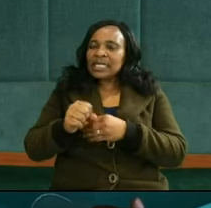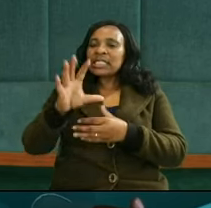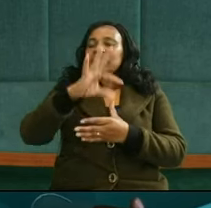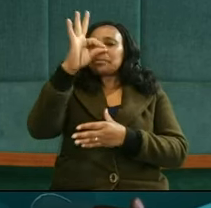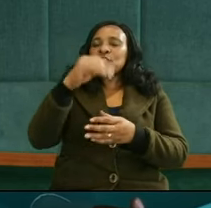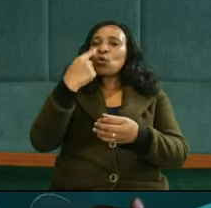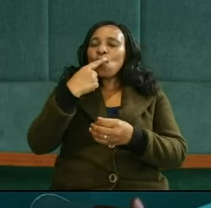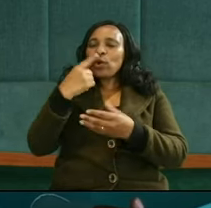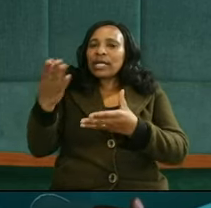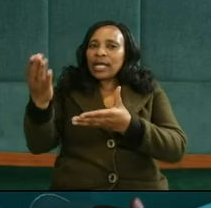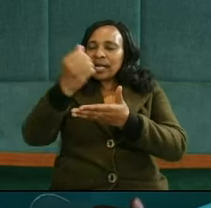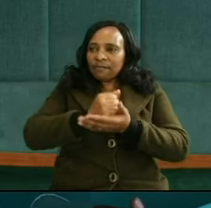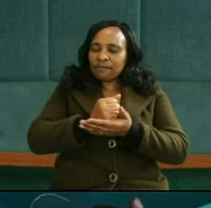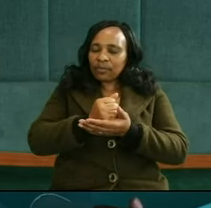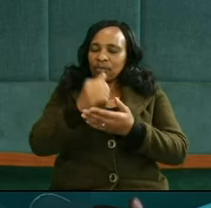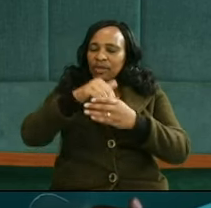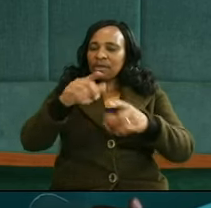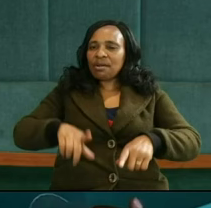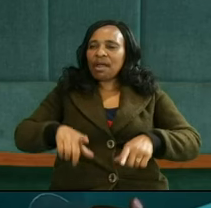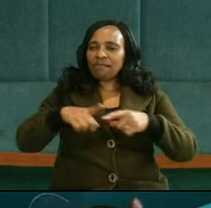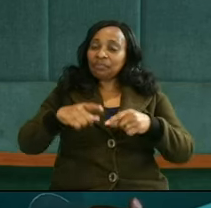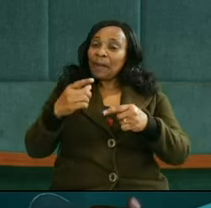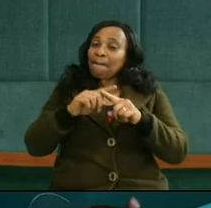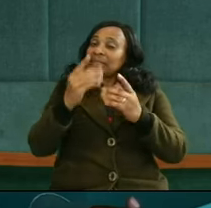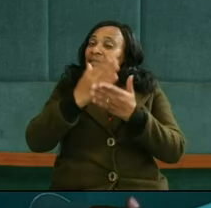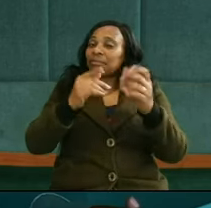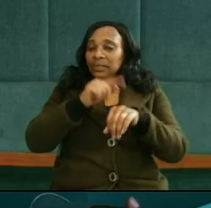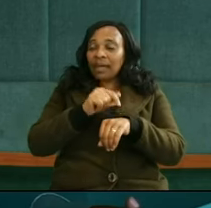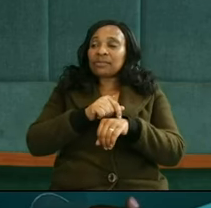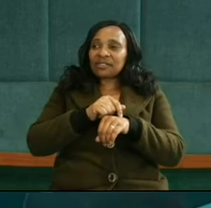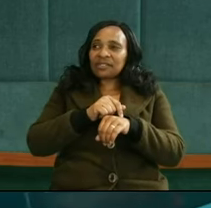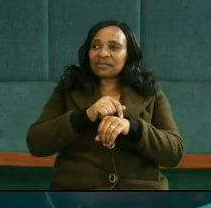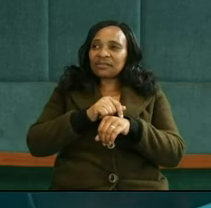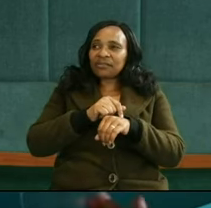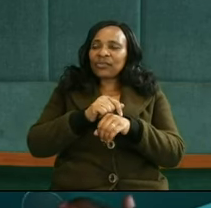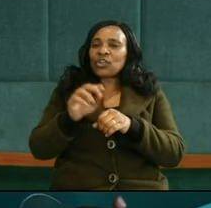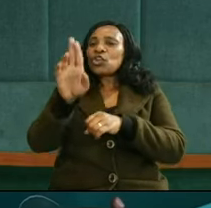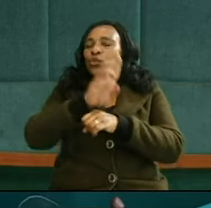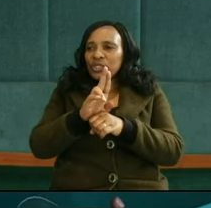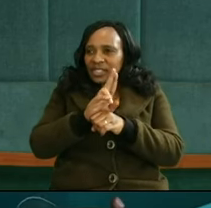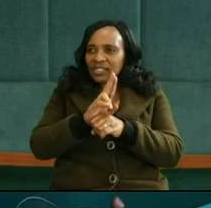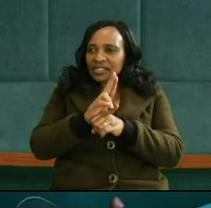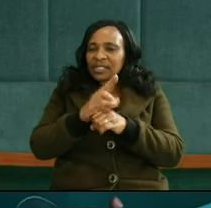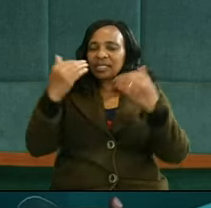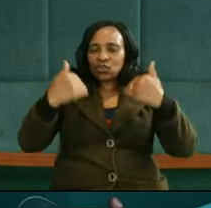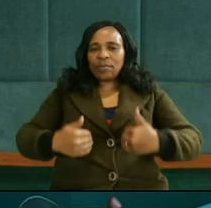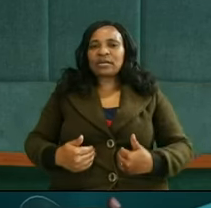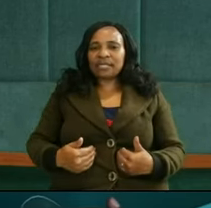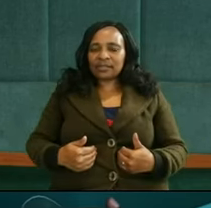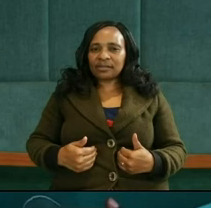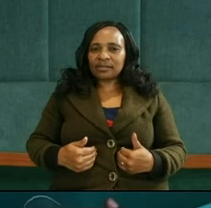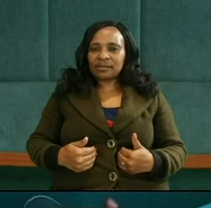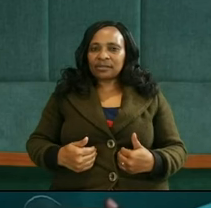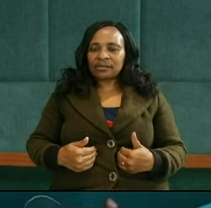inherit eternal life. And sometimes he uses human beings and sends